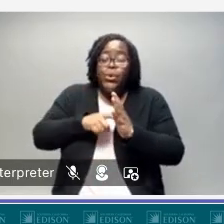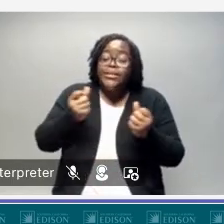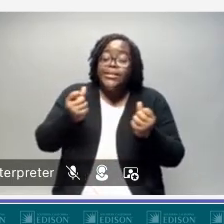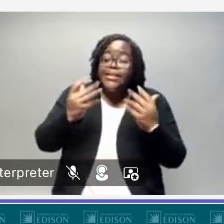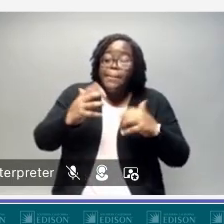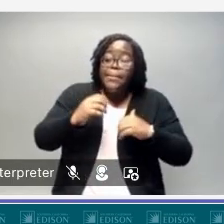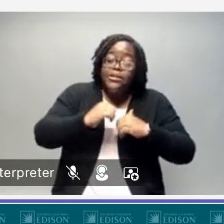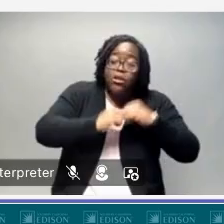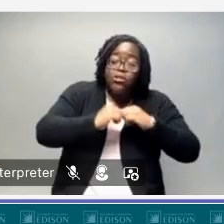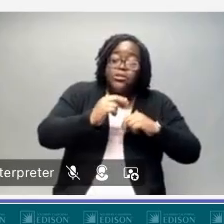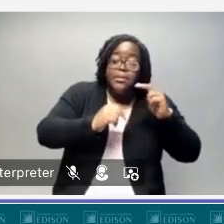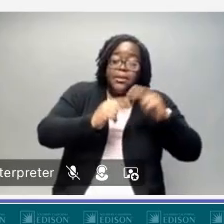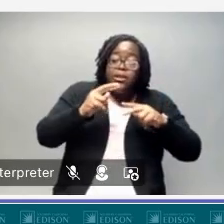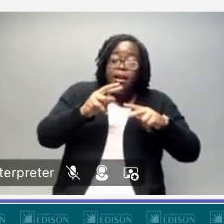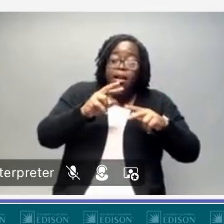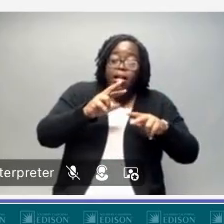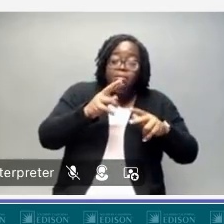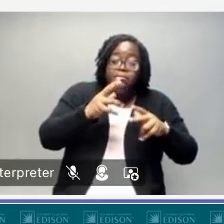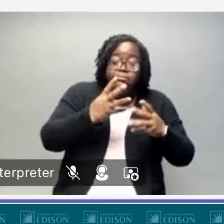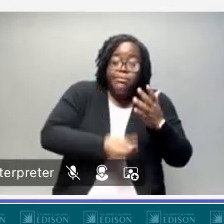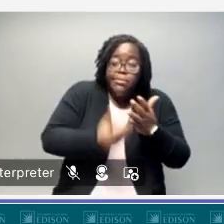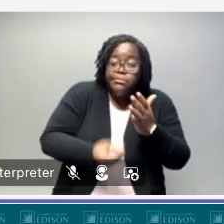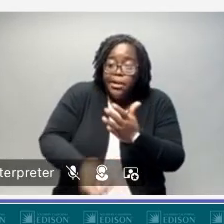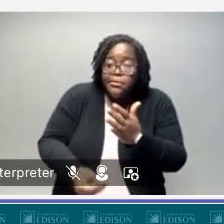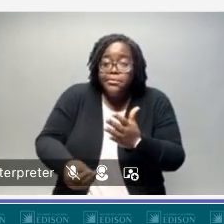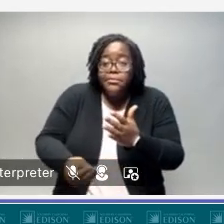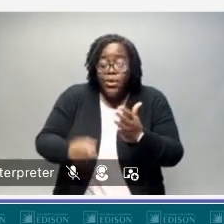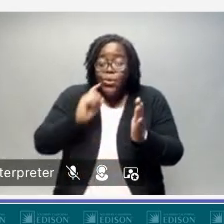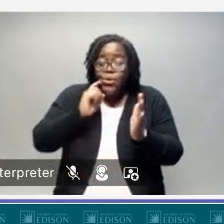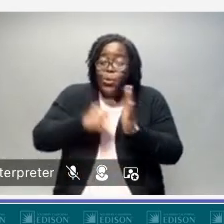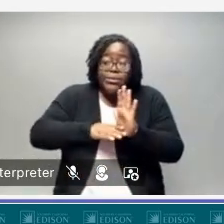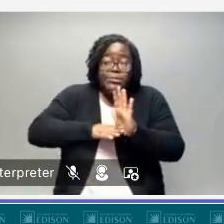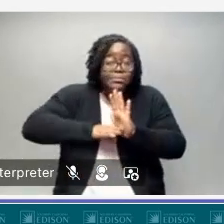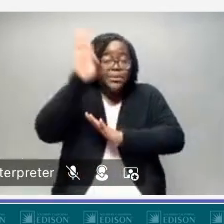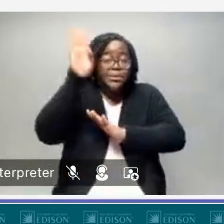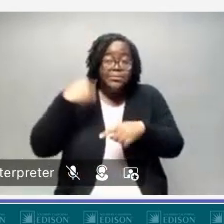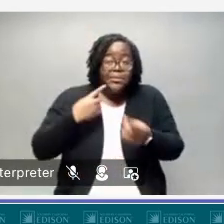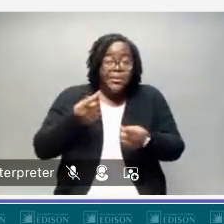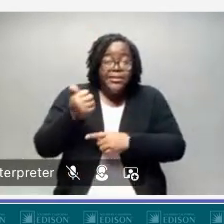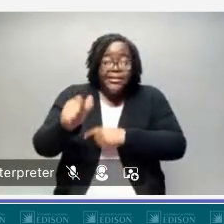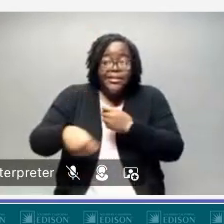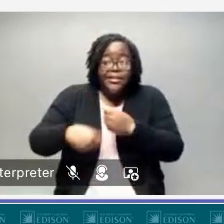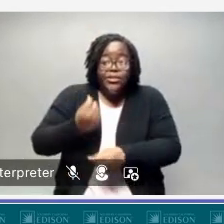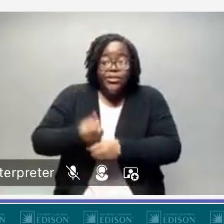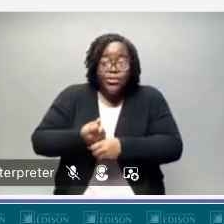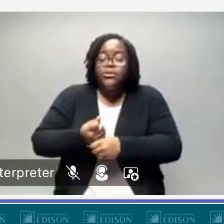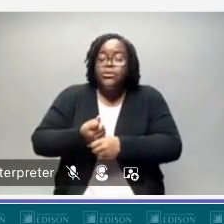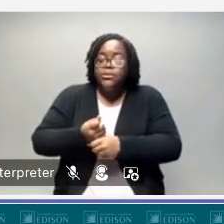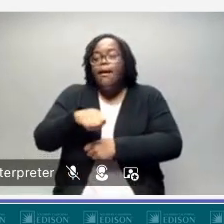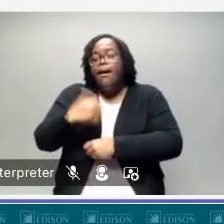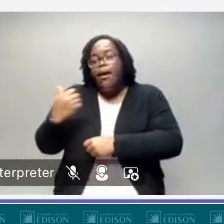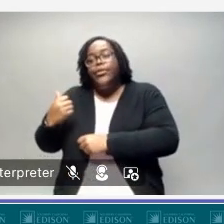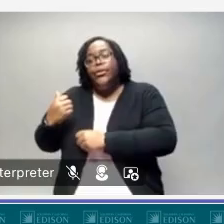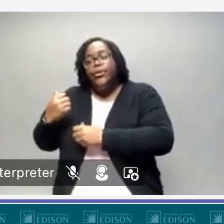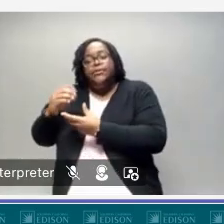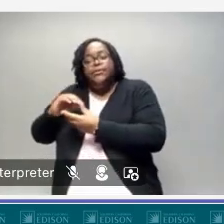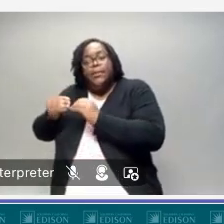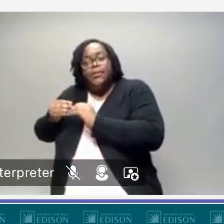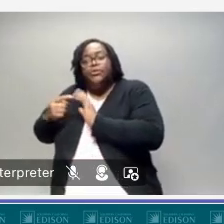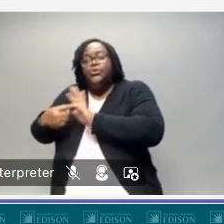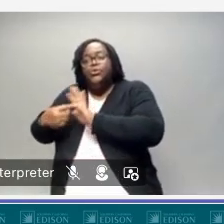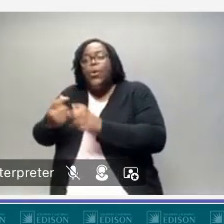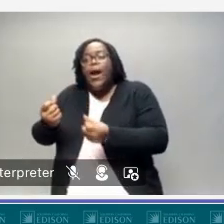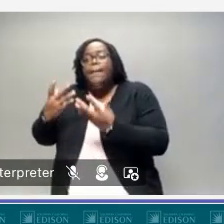the absolute dramatic rise in the last 10 years. There's similar CAL FIRE statistics that will show acreage lost